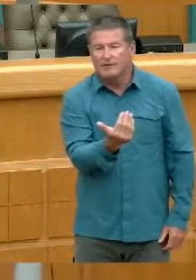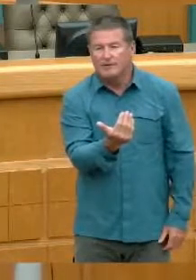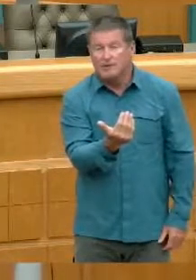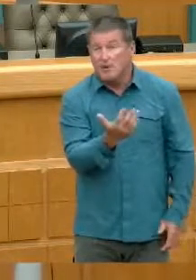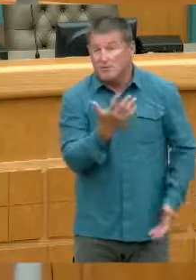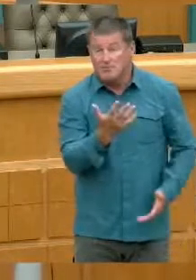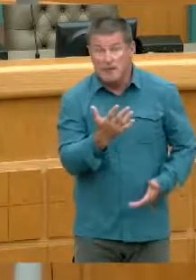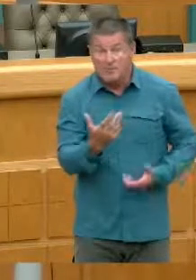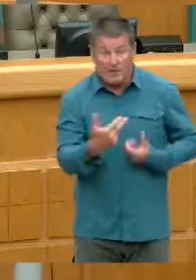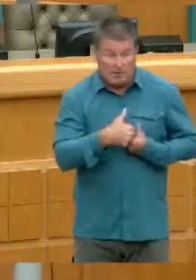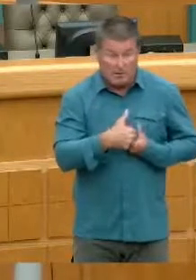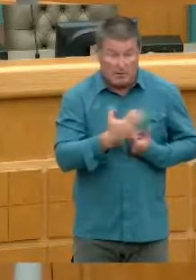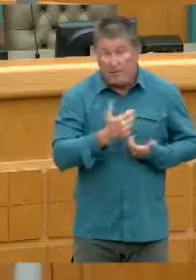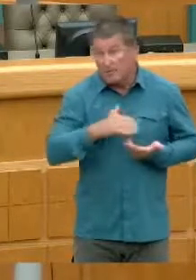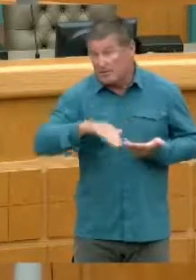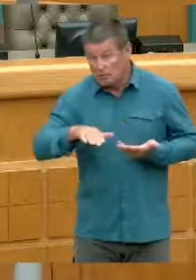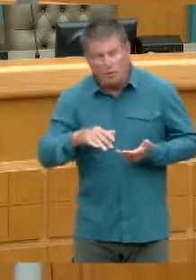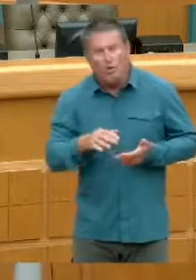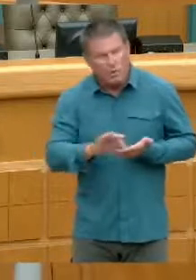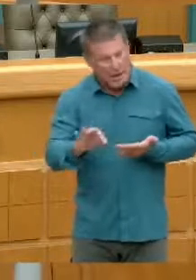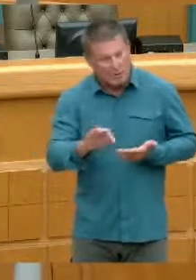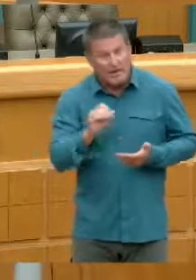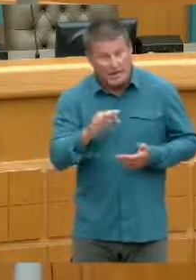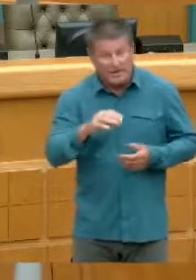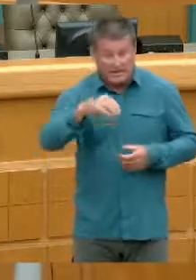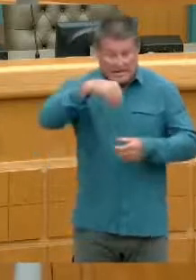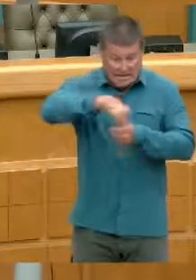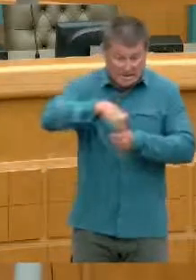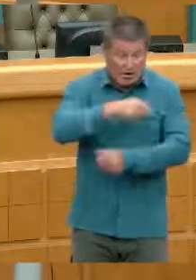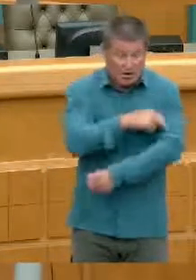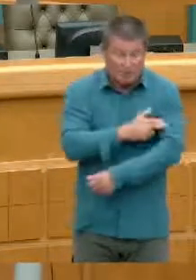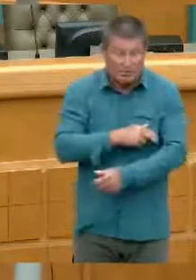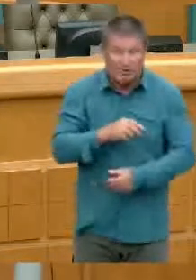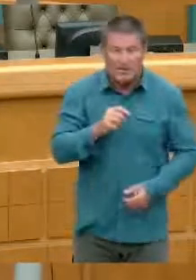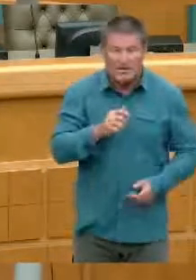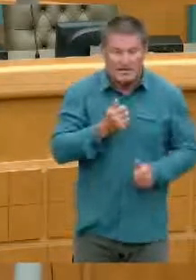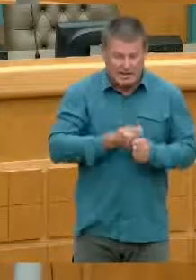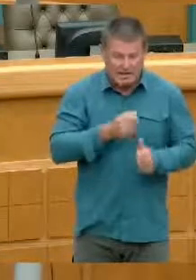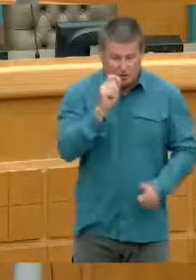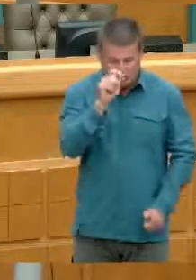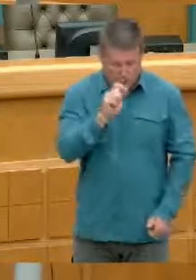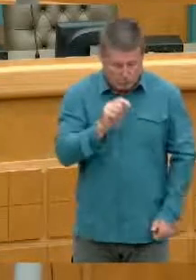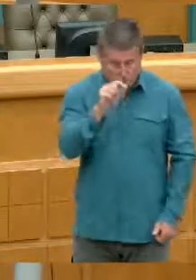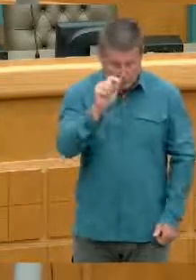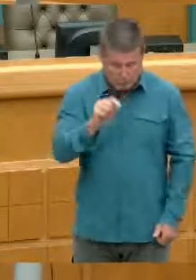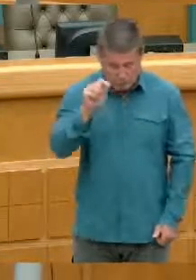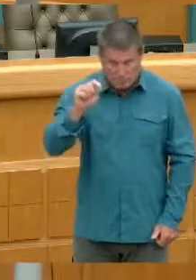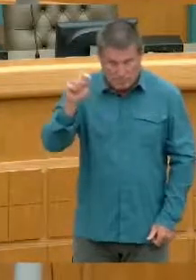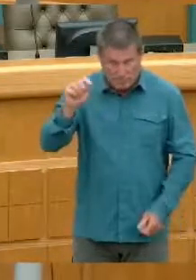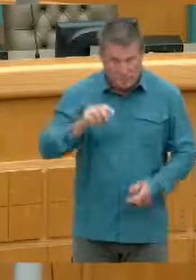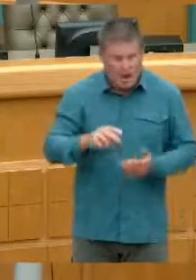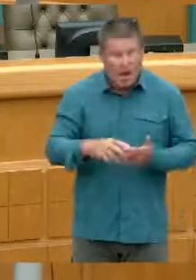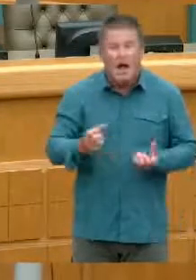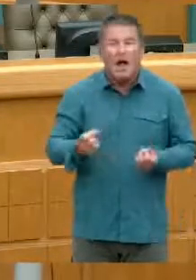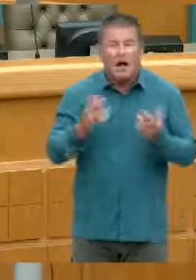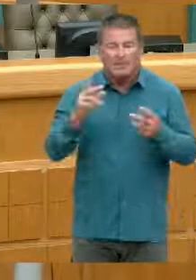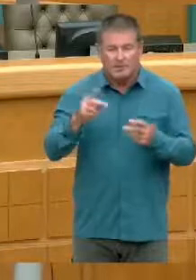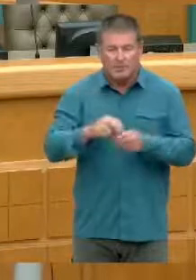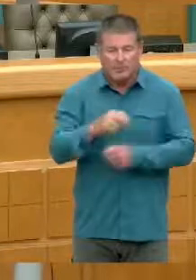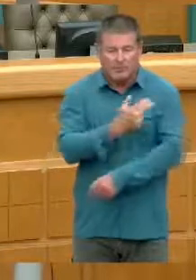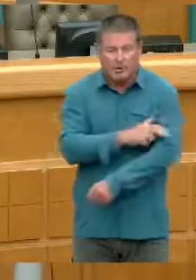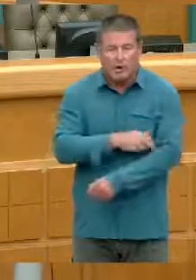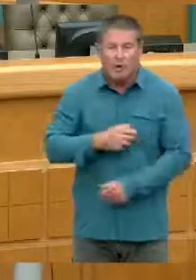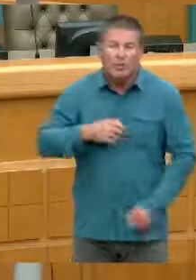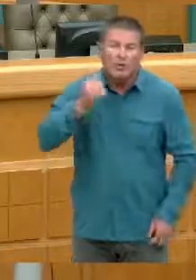discharged that day. They still count. So that's what each of these black points represents day by day. We get this data directly from the